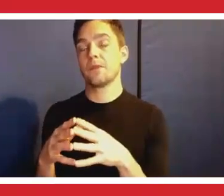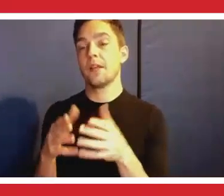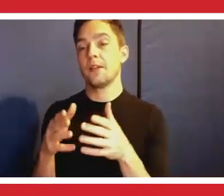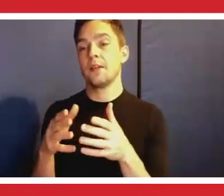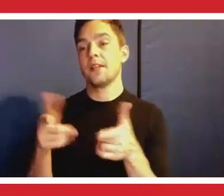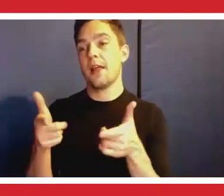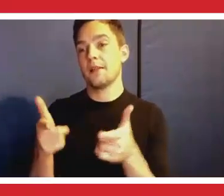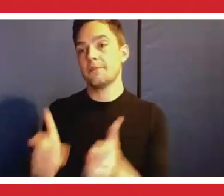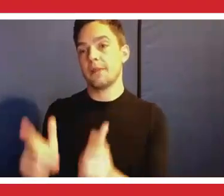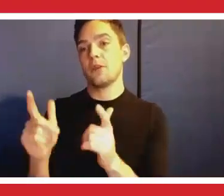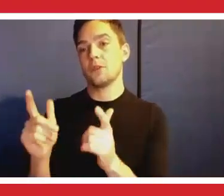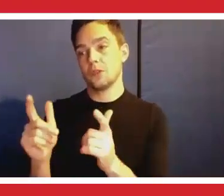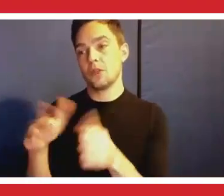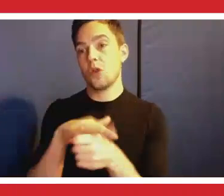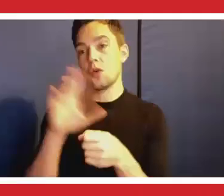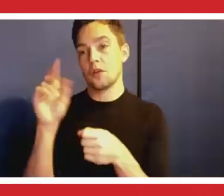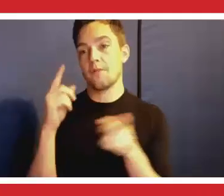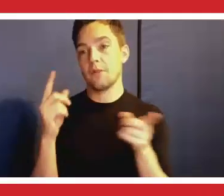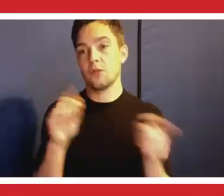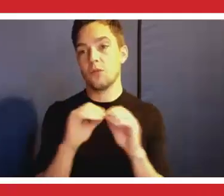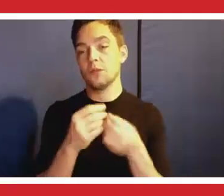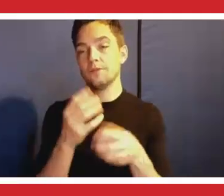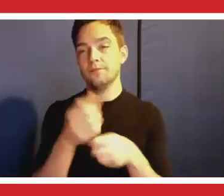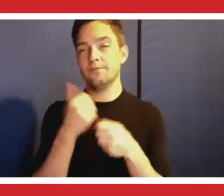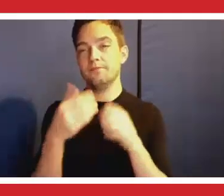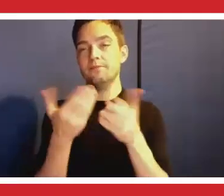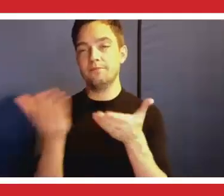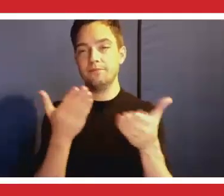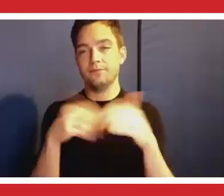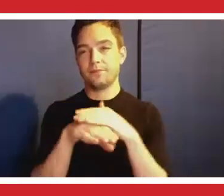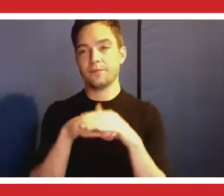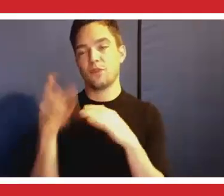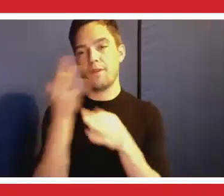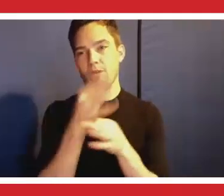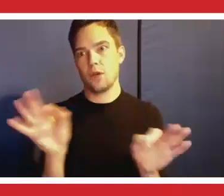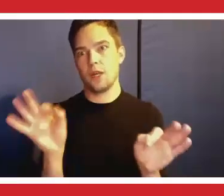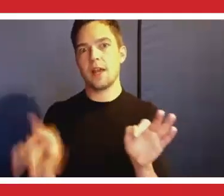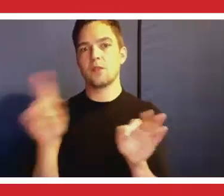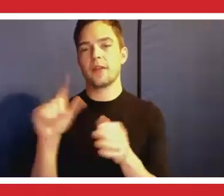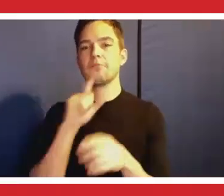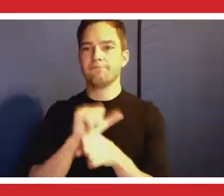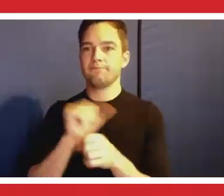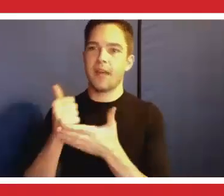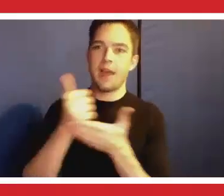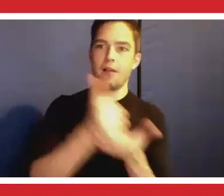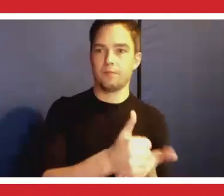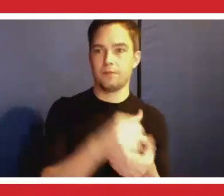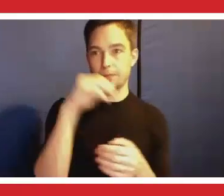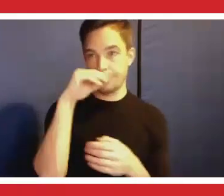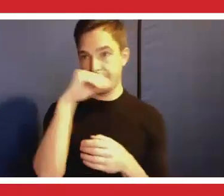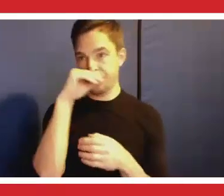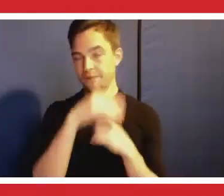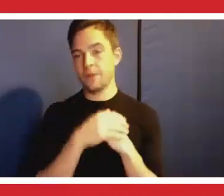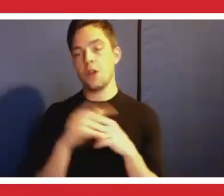the local government organisations to get that service for free, that's where they can really help them. Because I think what underpins all of